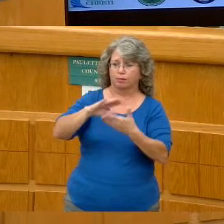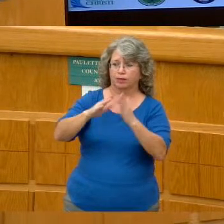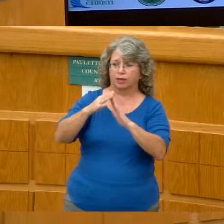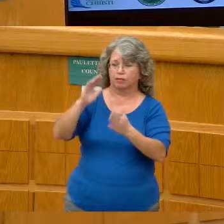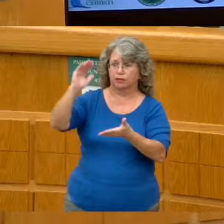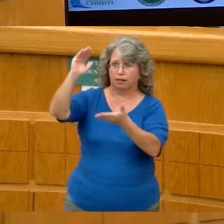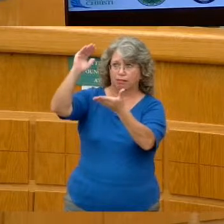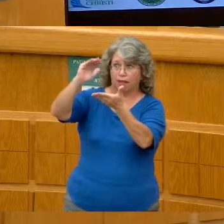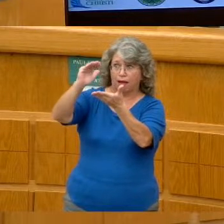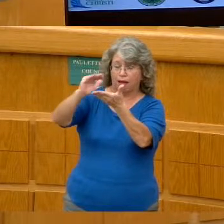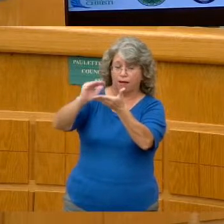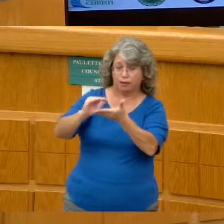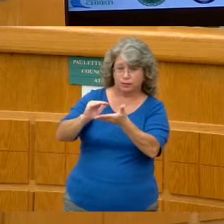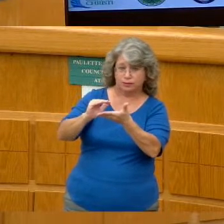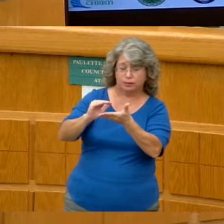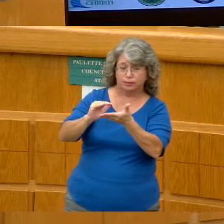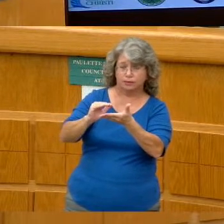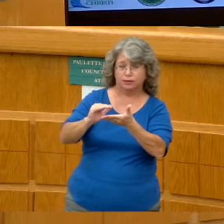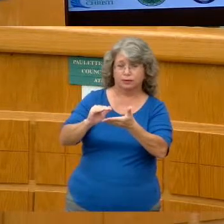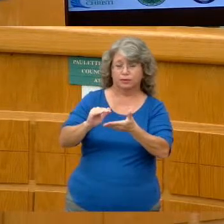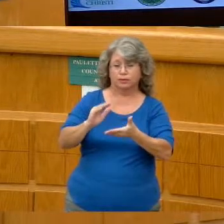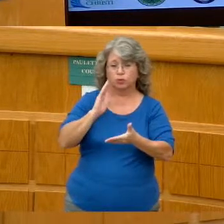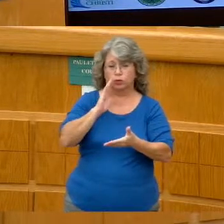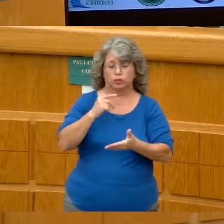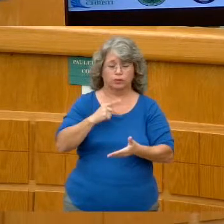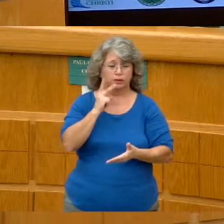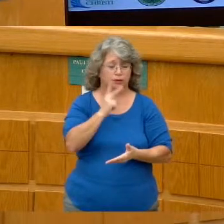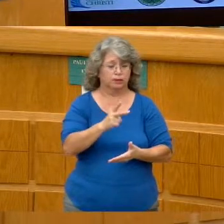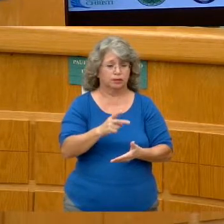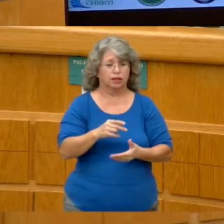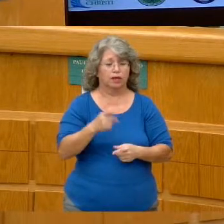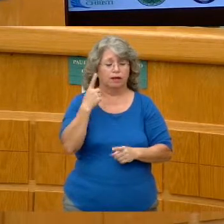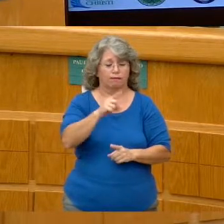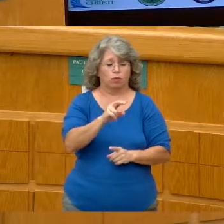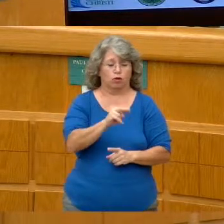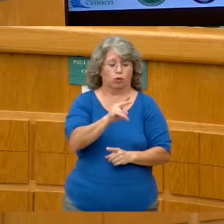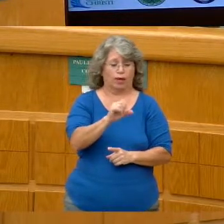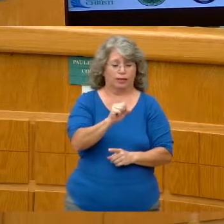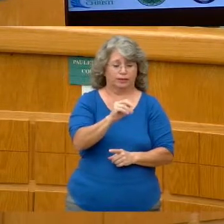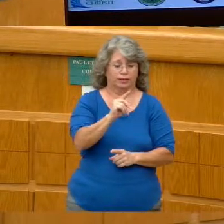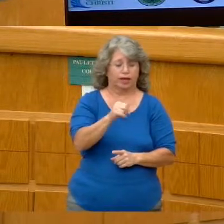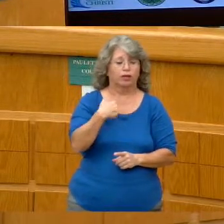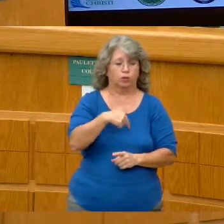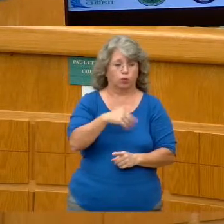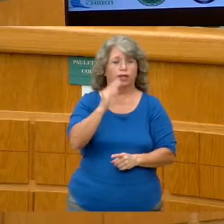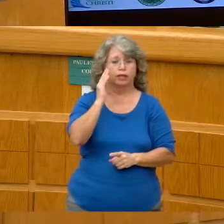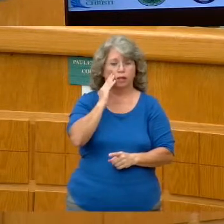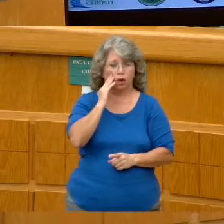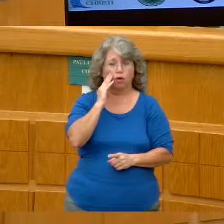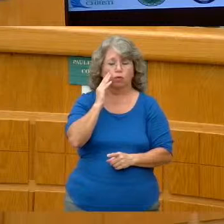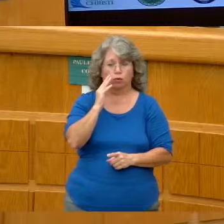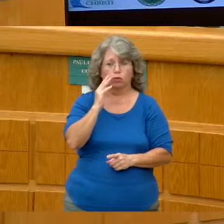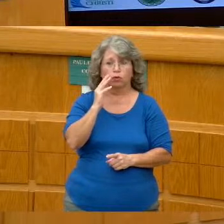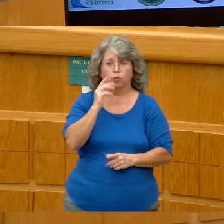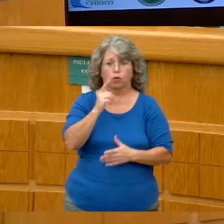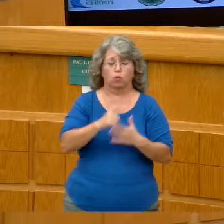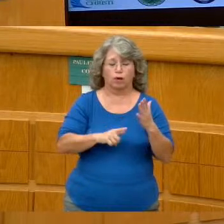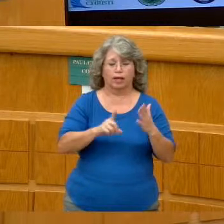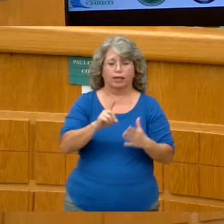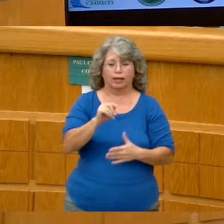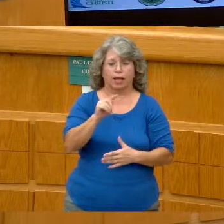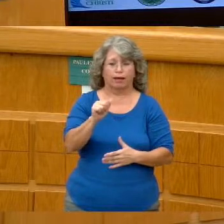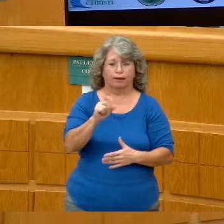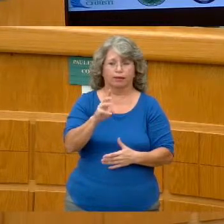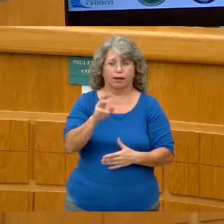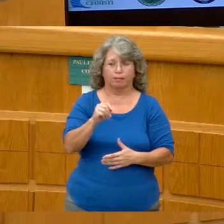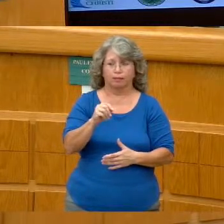number? Well, for Nueces County, we know what's data dumps and what's not. We're told that explicitly. And by we're, I